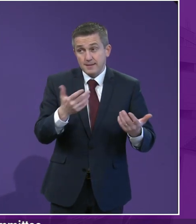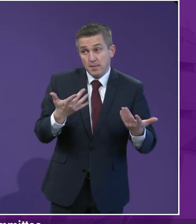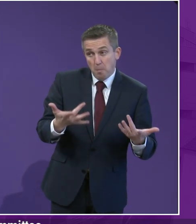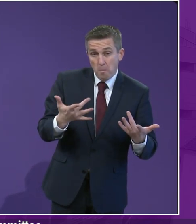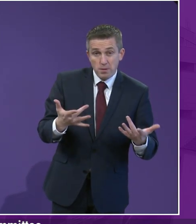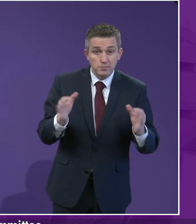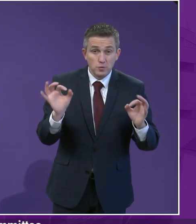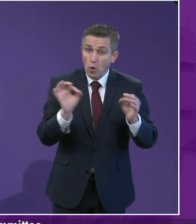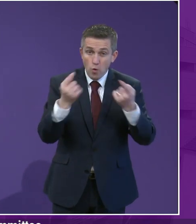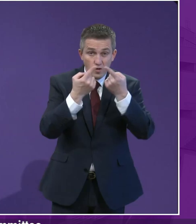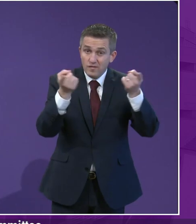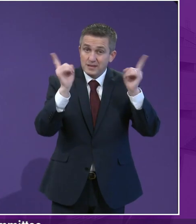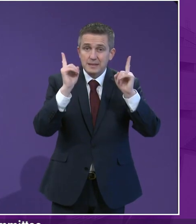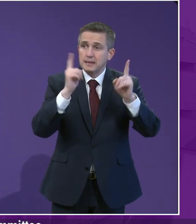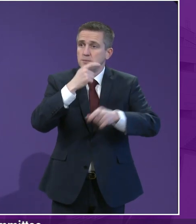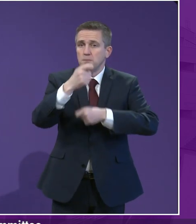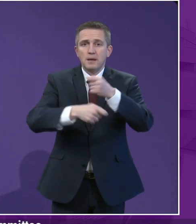there,